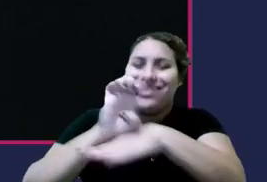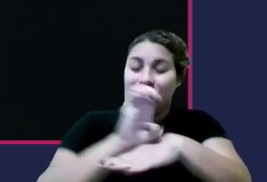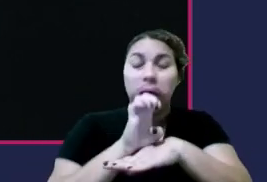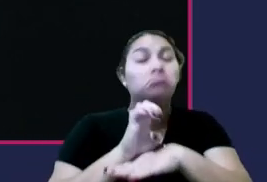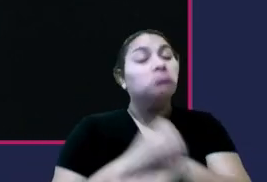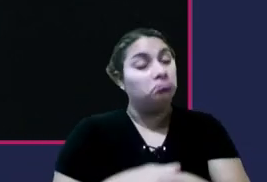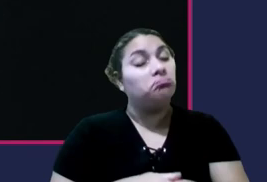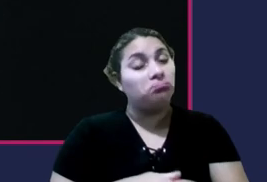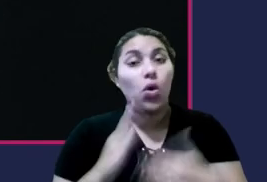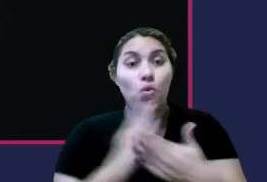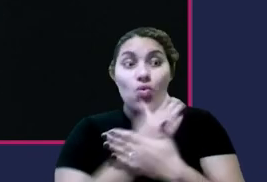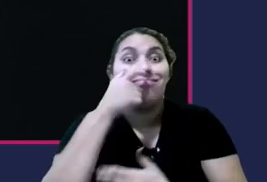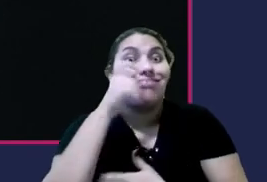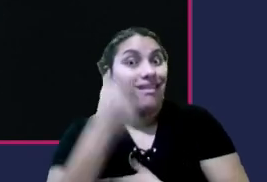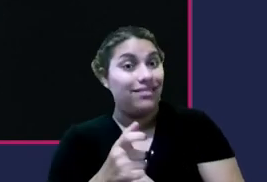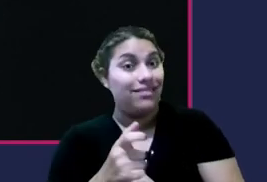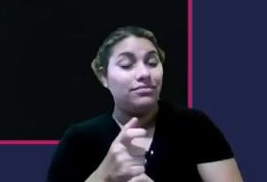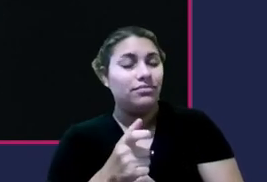So